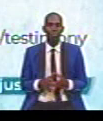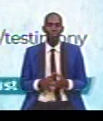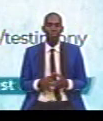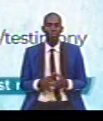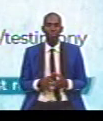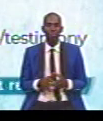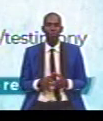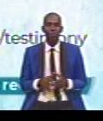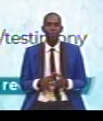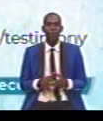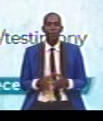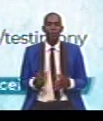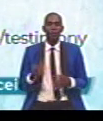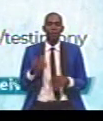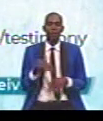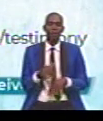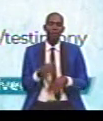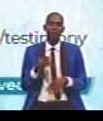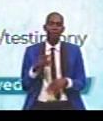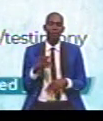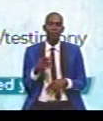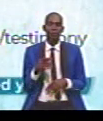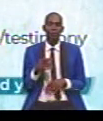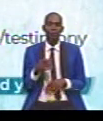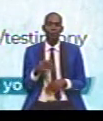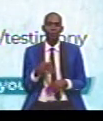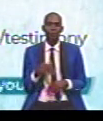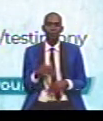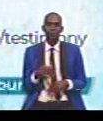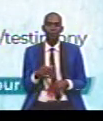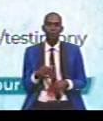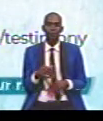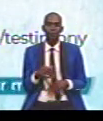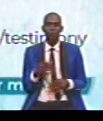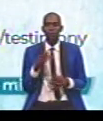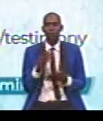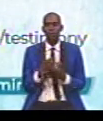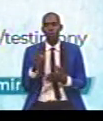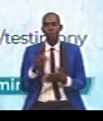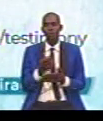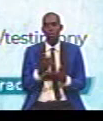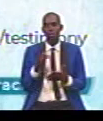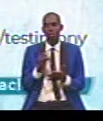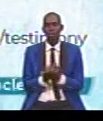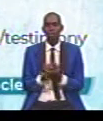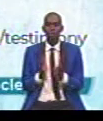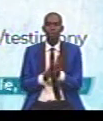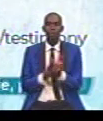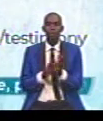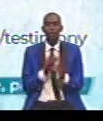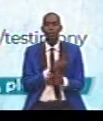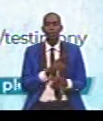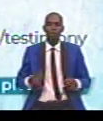DCAM YouTube channel from Joseph Gain. And he says, "Praise the Lord,